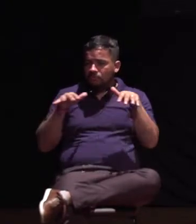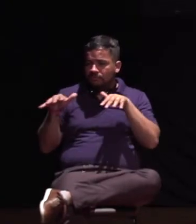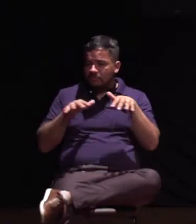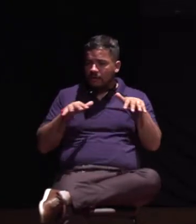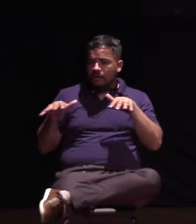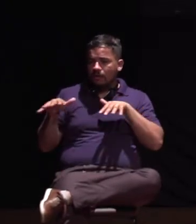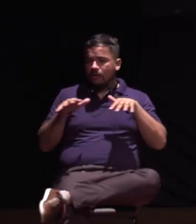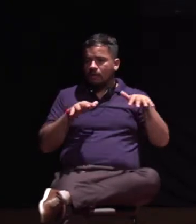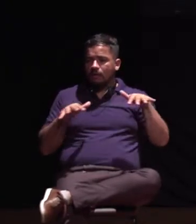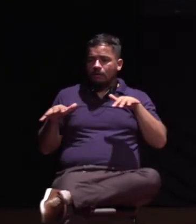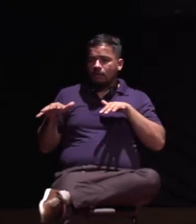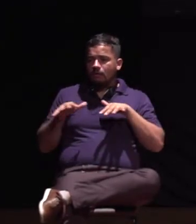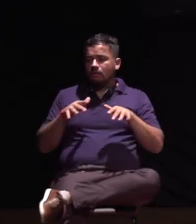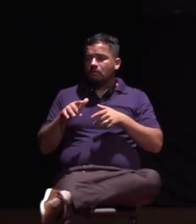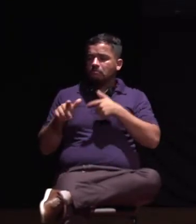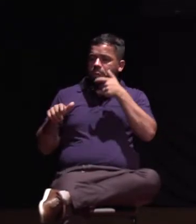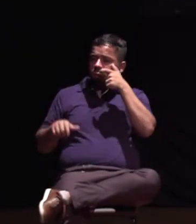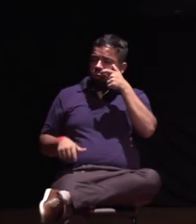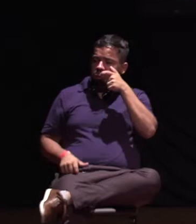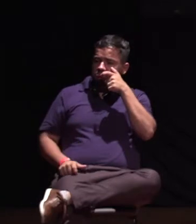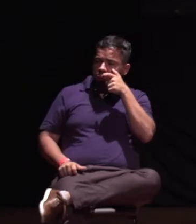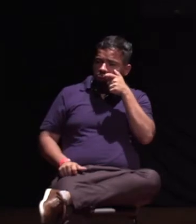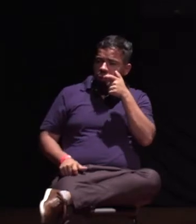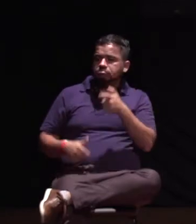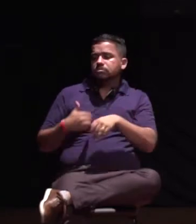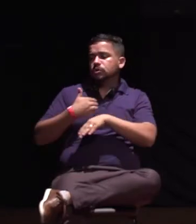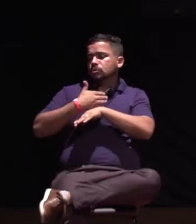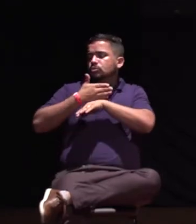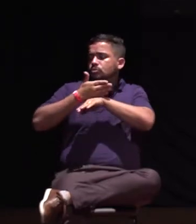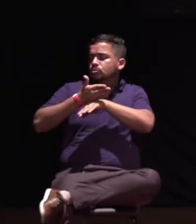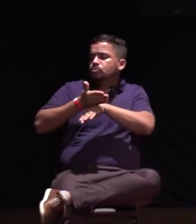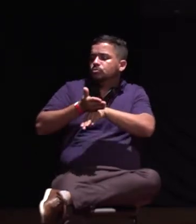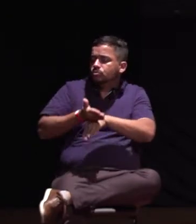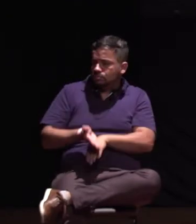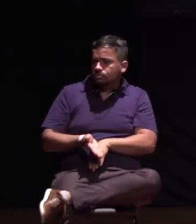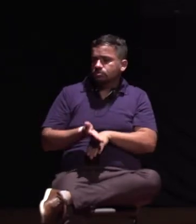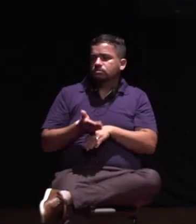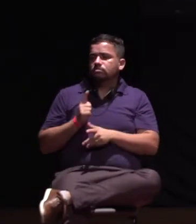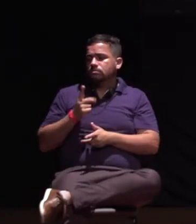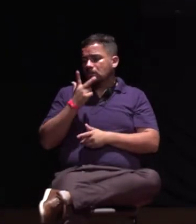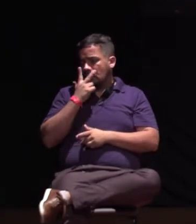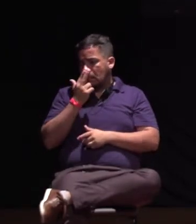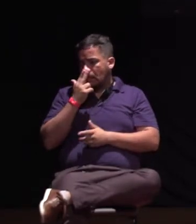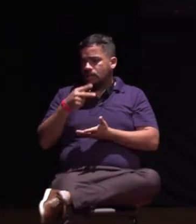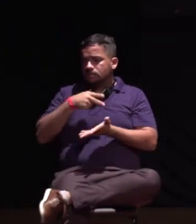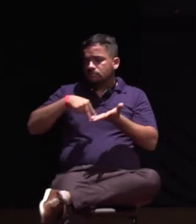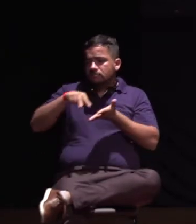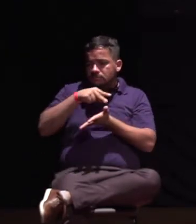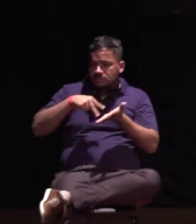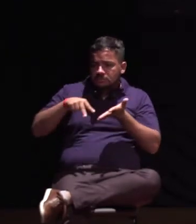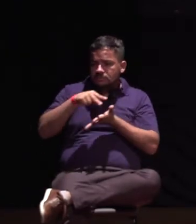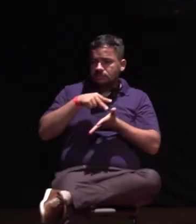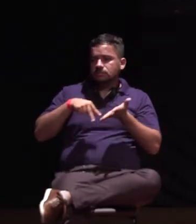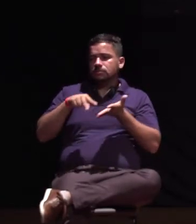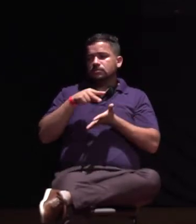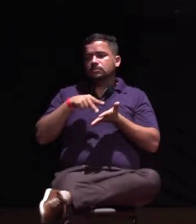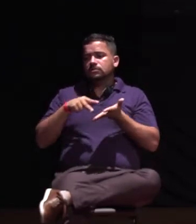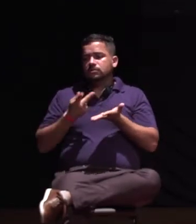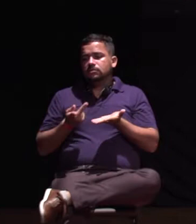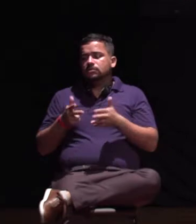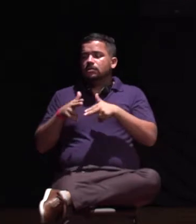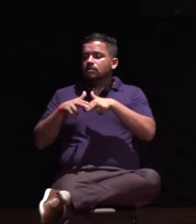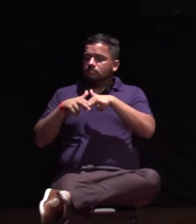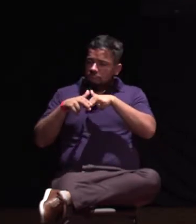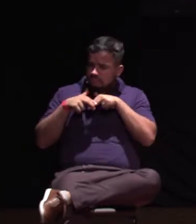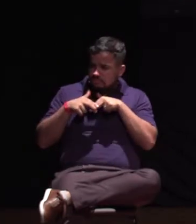steps become part of the choreography, then all of a sudden, you break down the assumption of being able to normalize